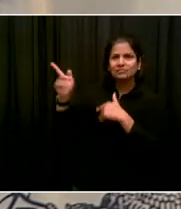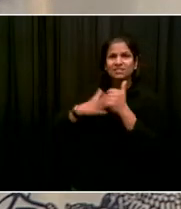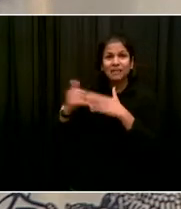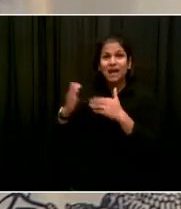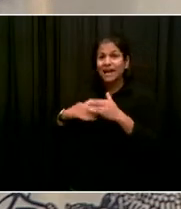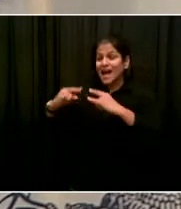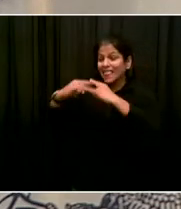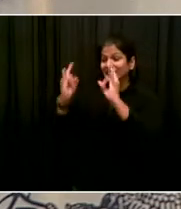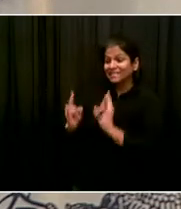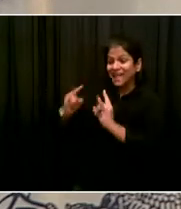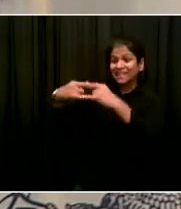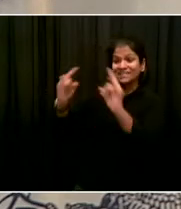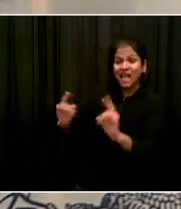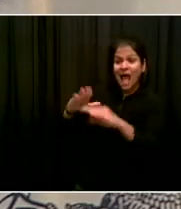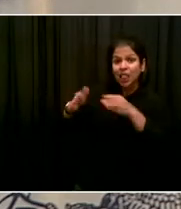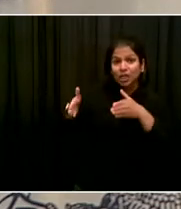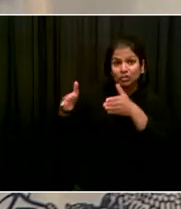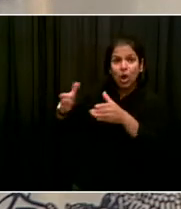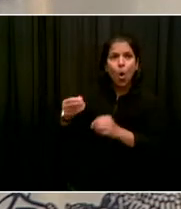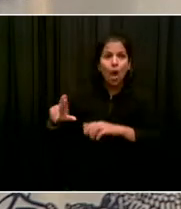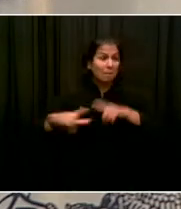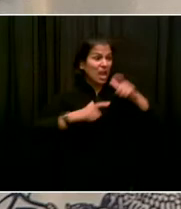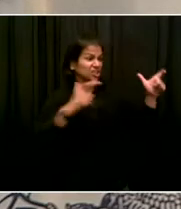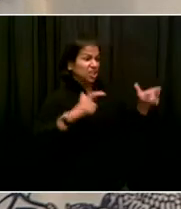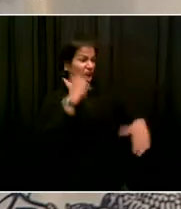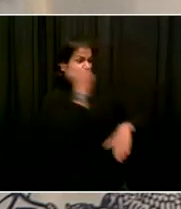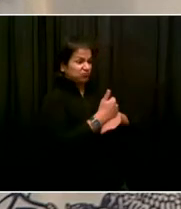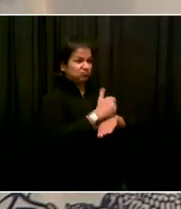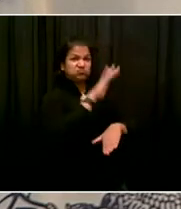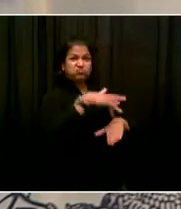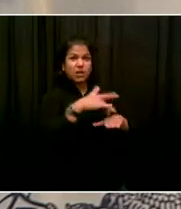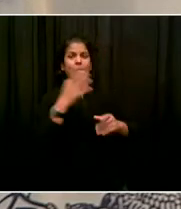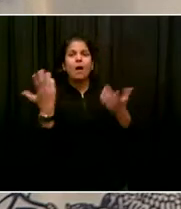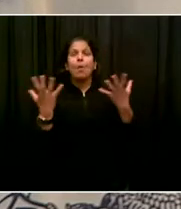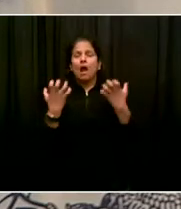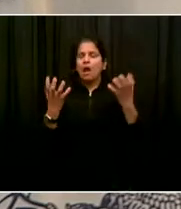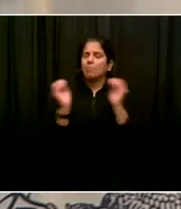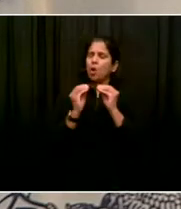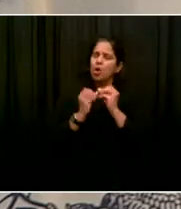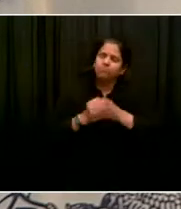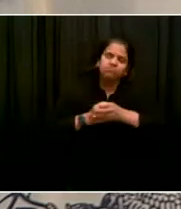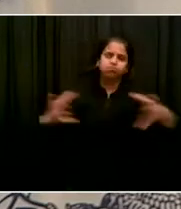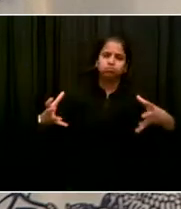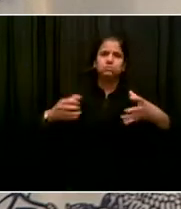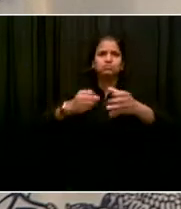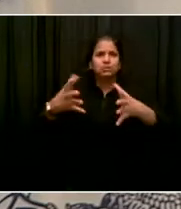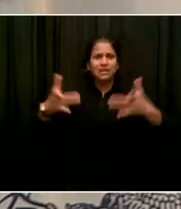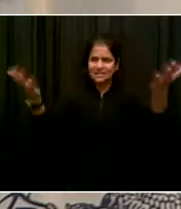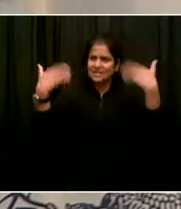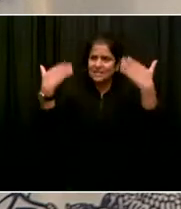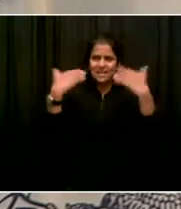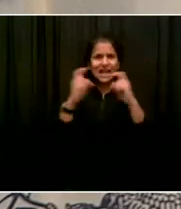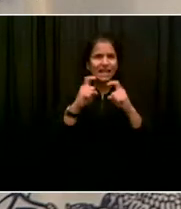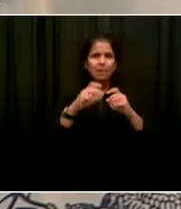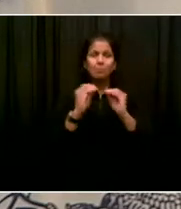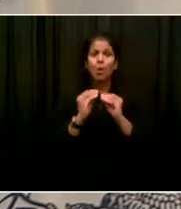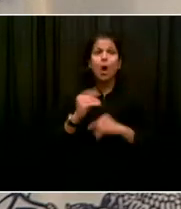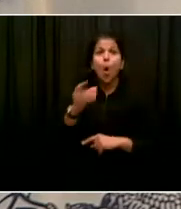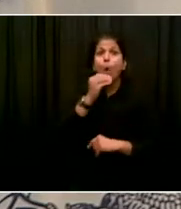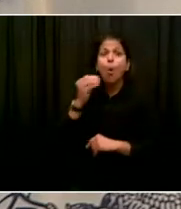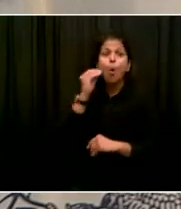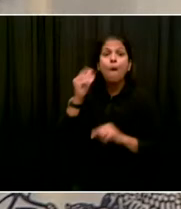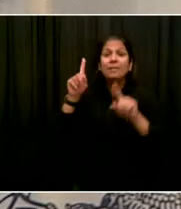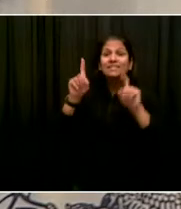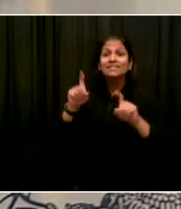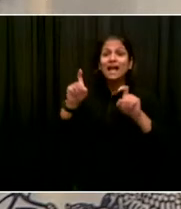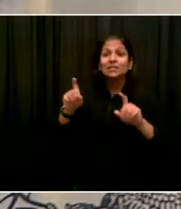the fixed testing sites, and we need a lot more of the at-home test kits, so we need and we welcome any